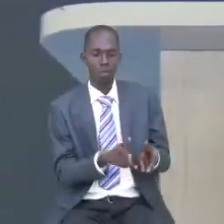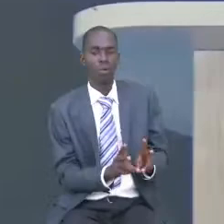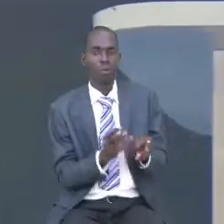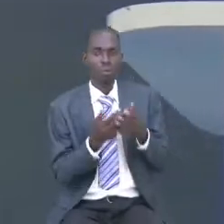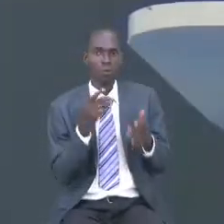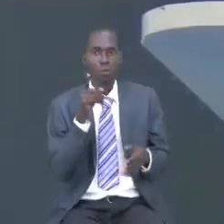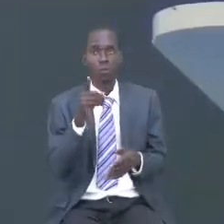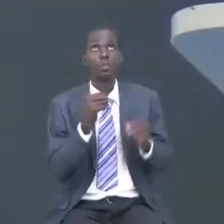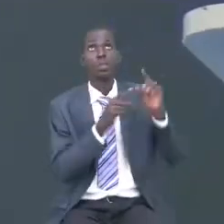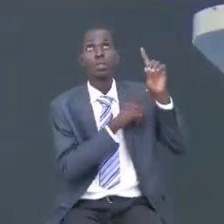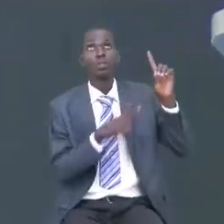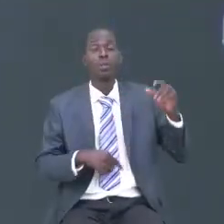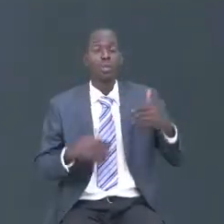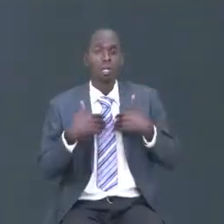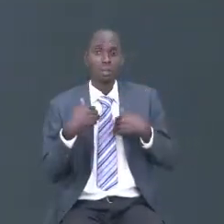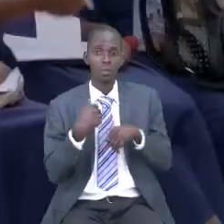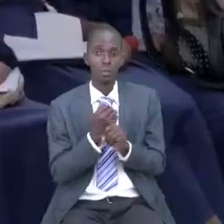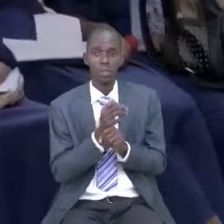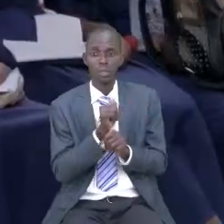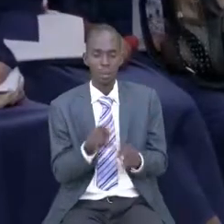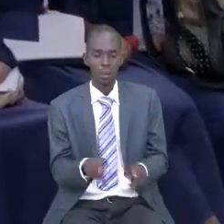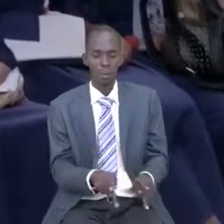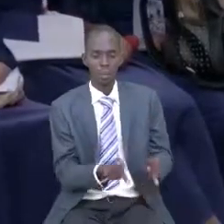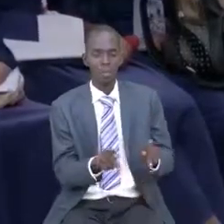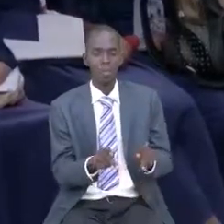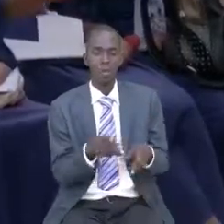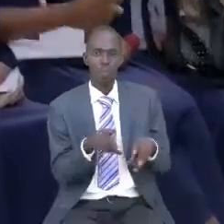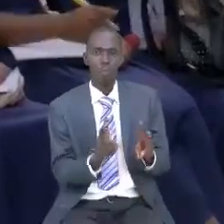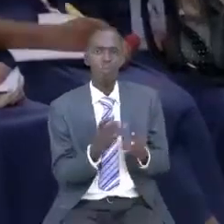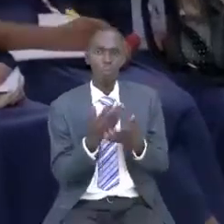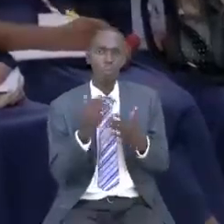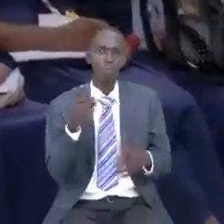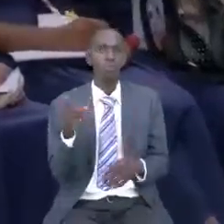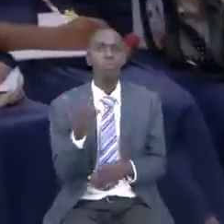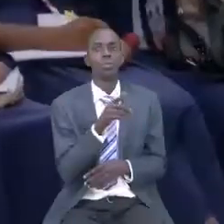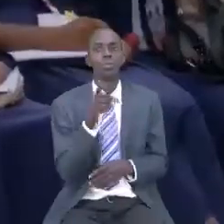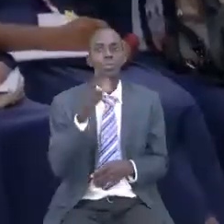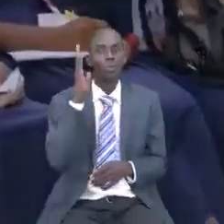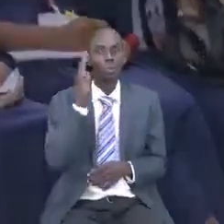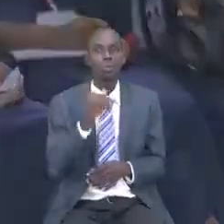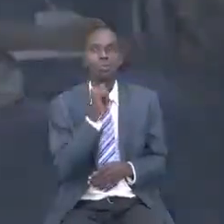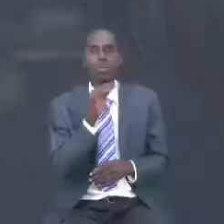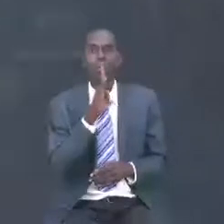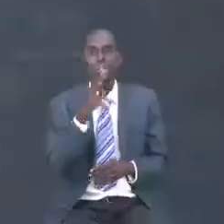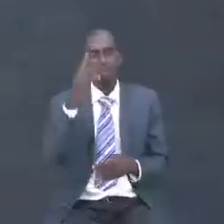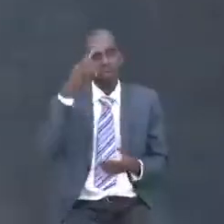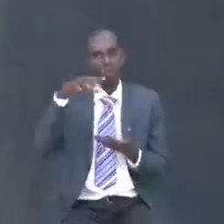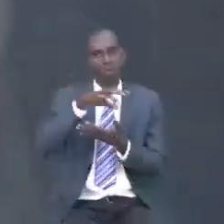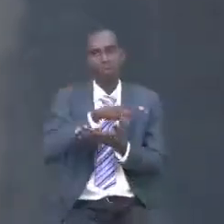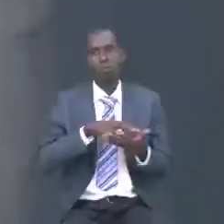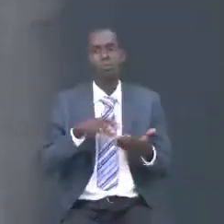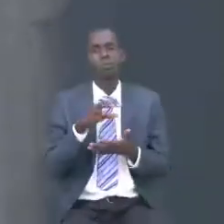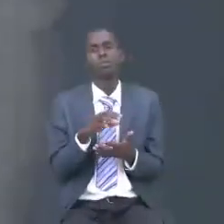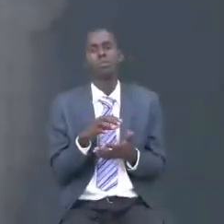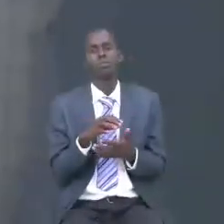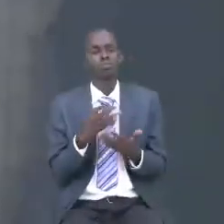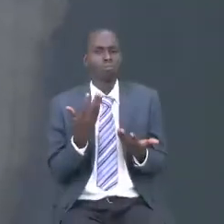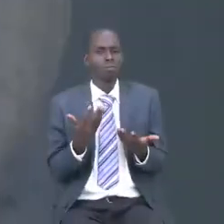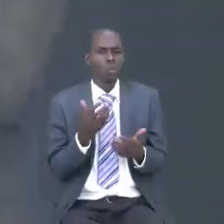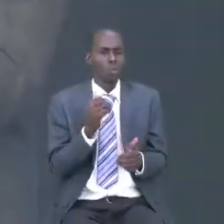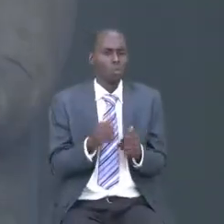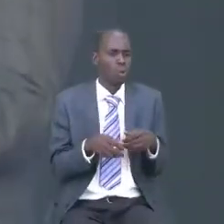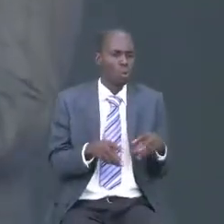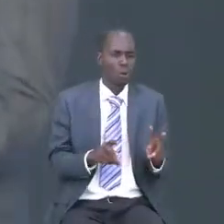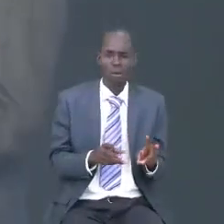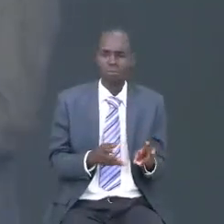the Lord has made a path before you. You will not be confused. Which way do I take?